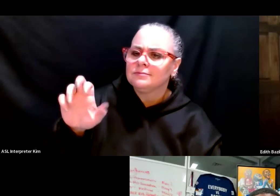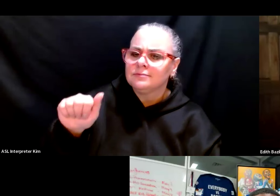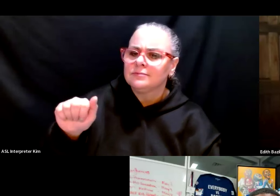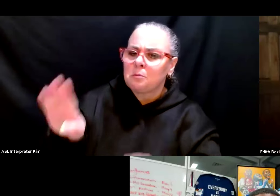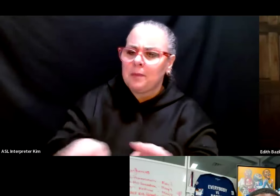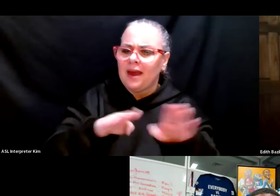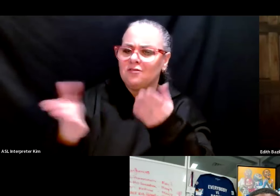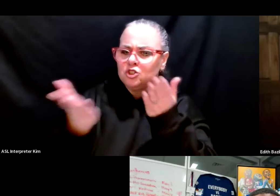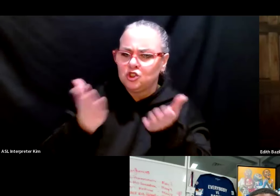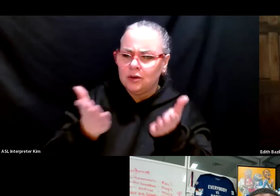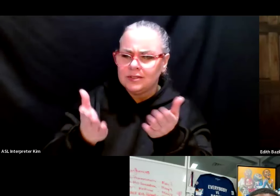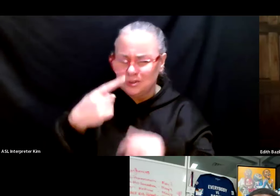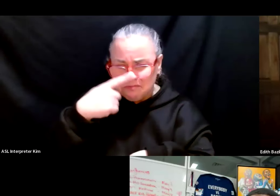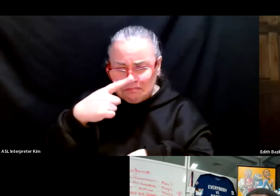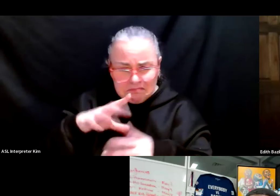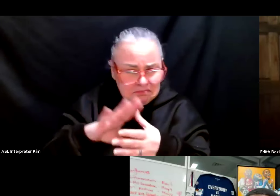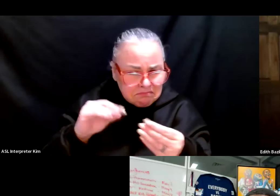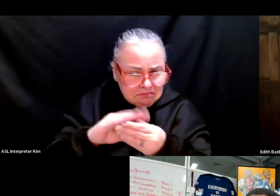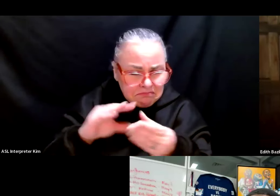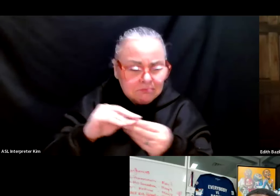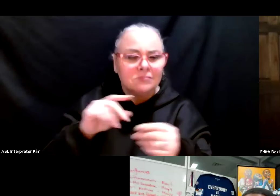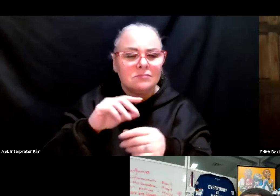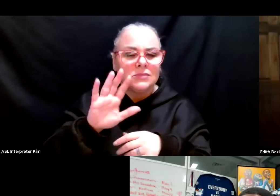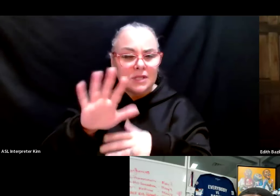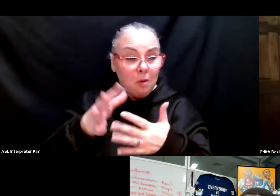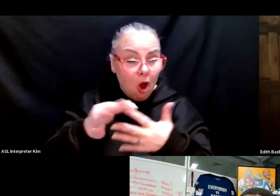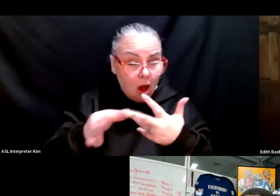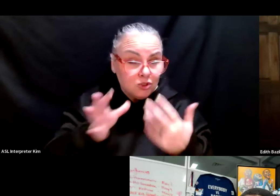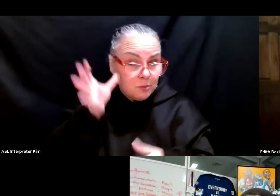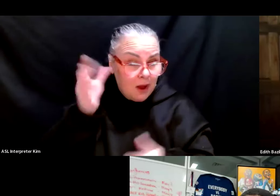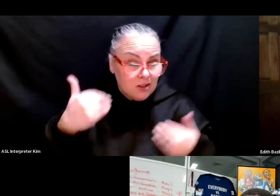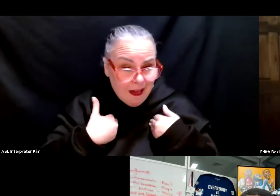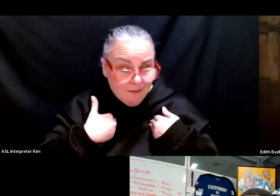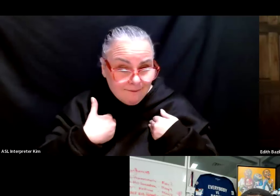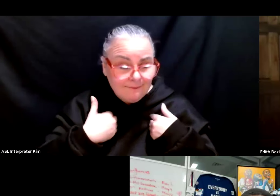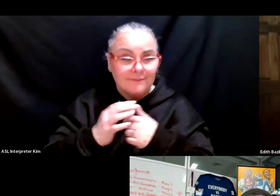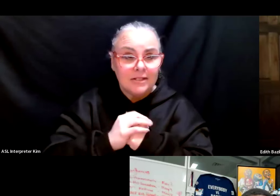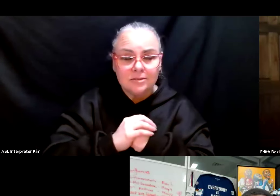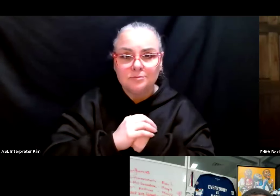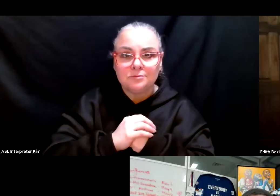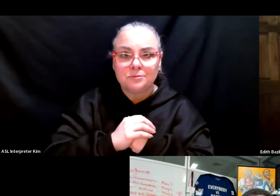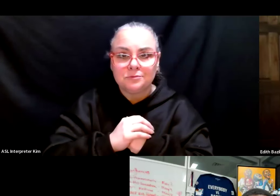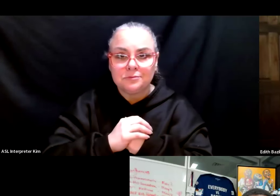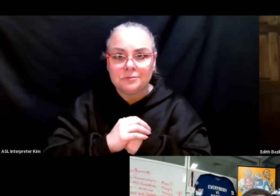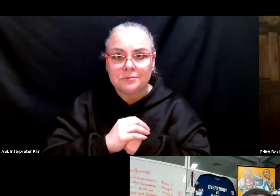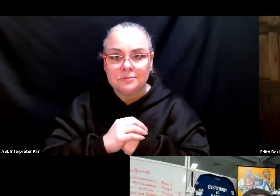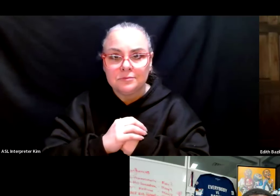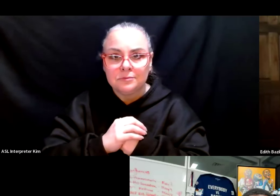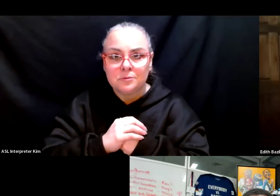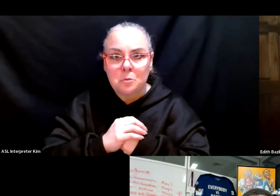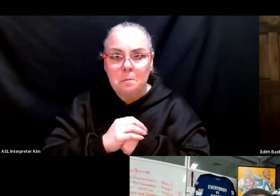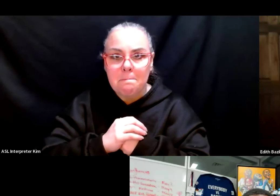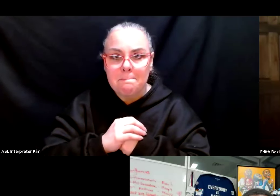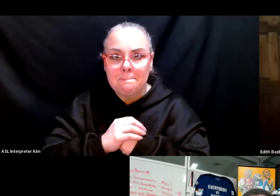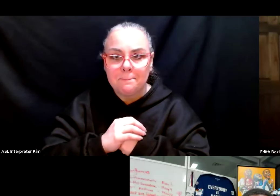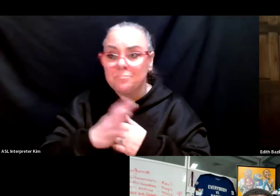behavioral services. If you could share briefly some of the options parents have, whether it's partners working in behavioral health or